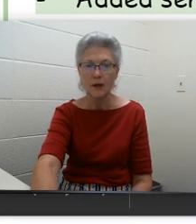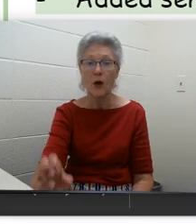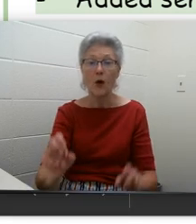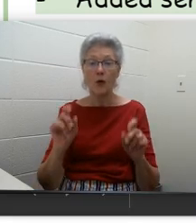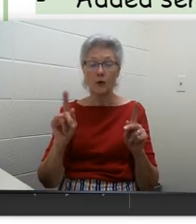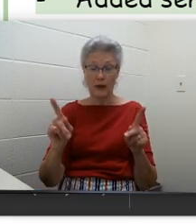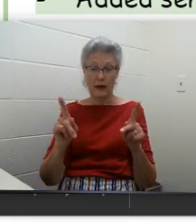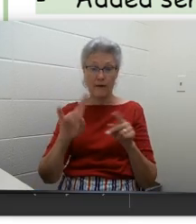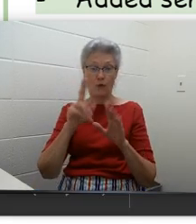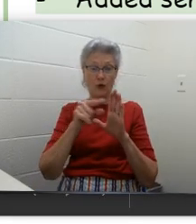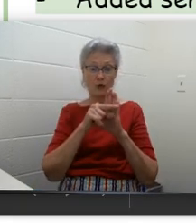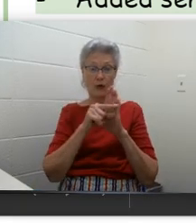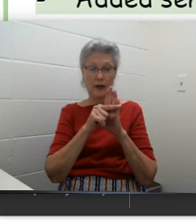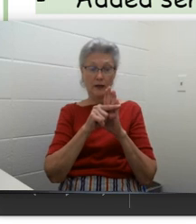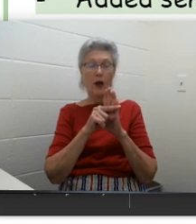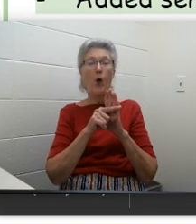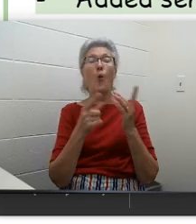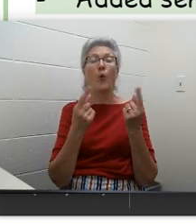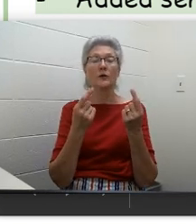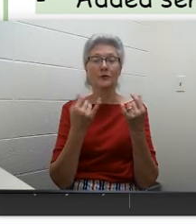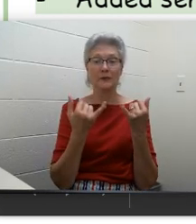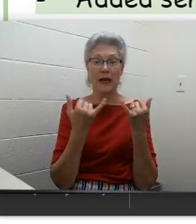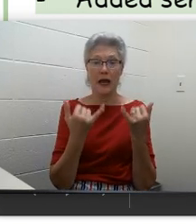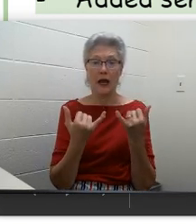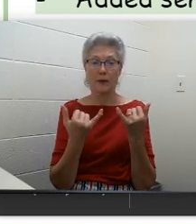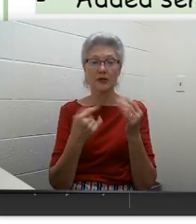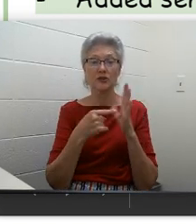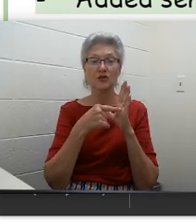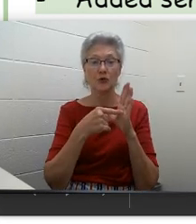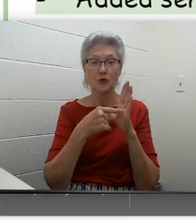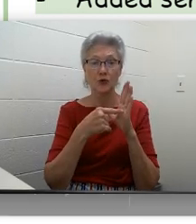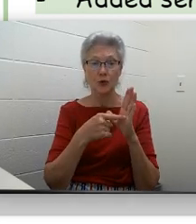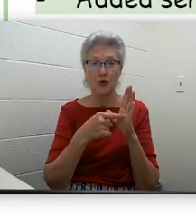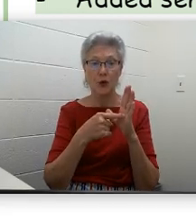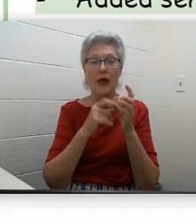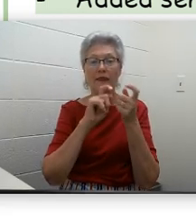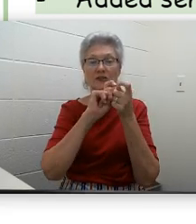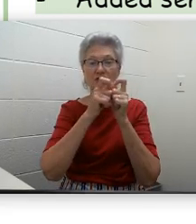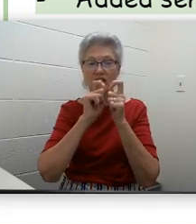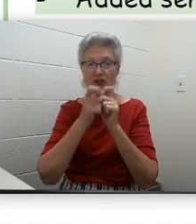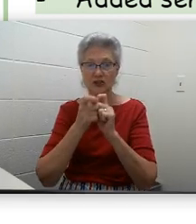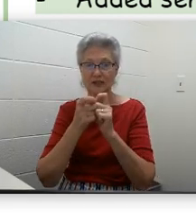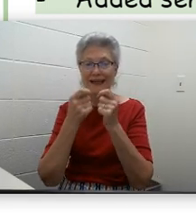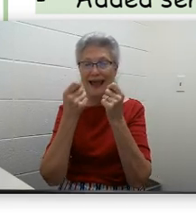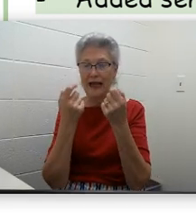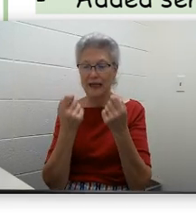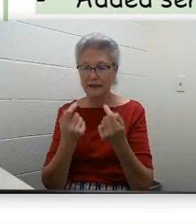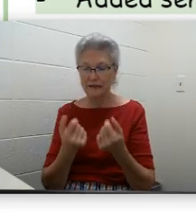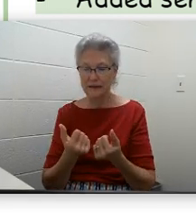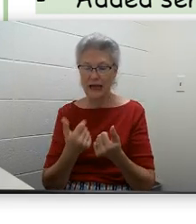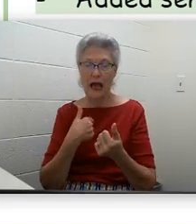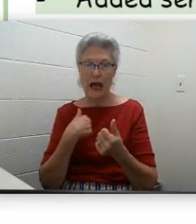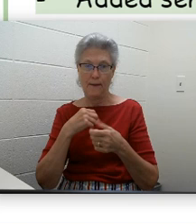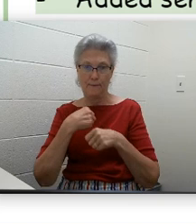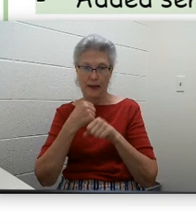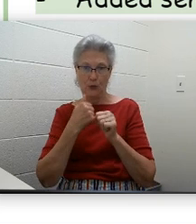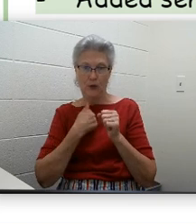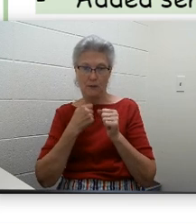All right, fourth grade. So what I'm going to do now is I'm going to show you the edits that I made with my